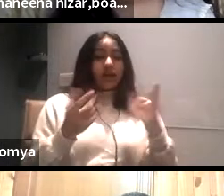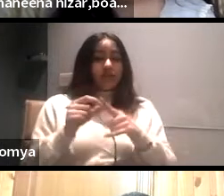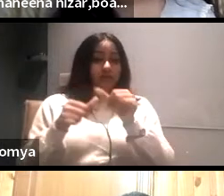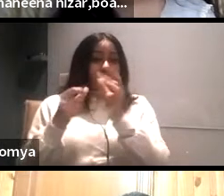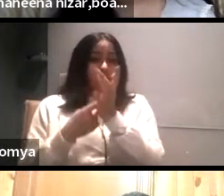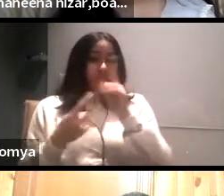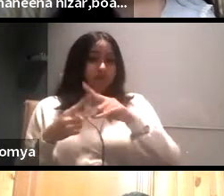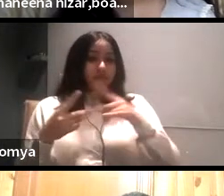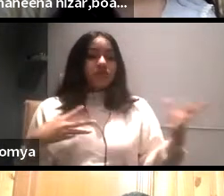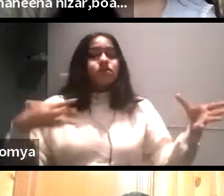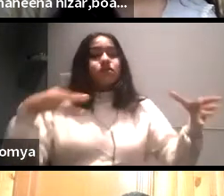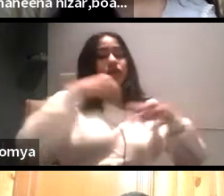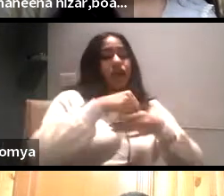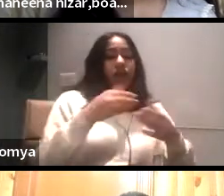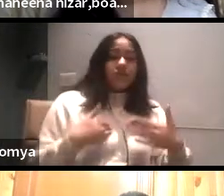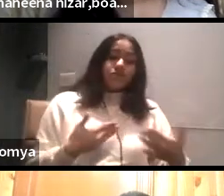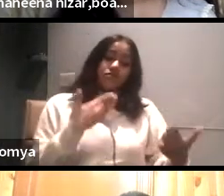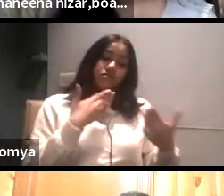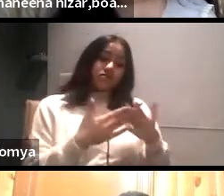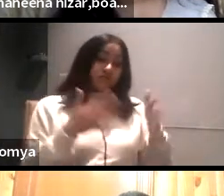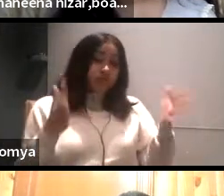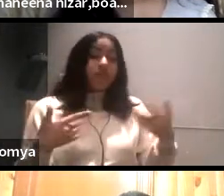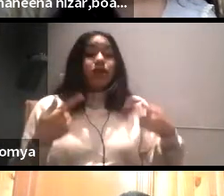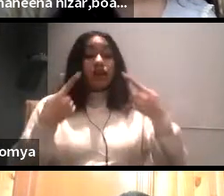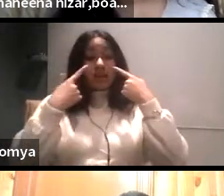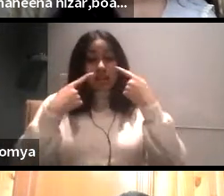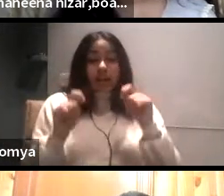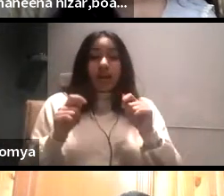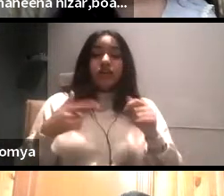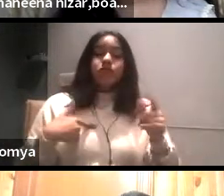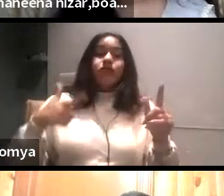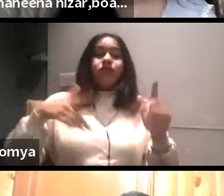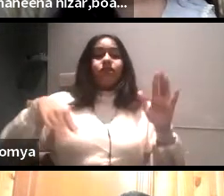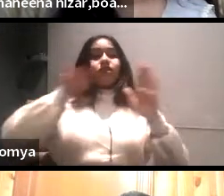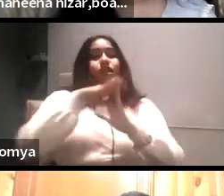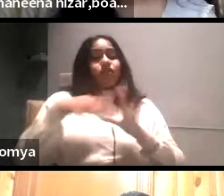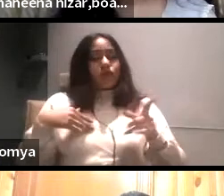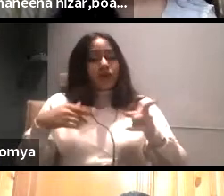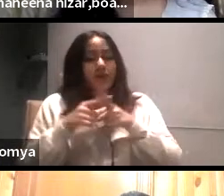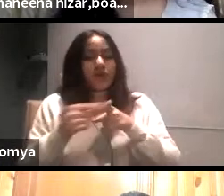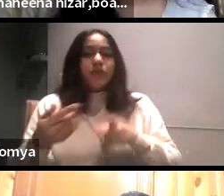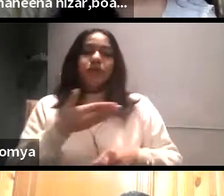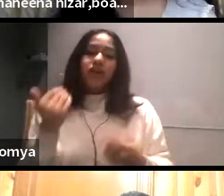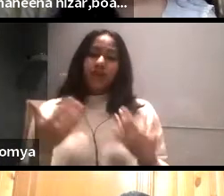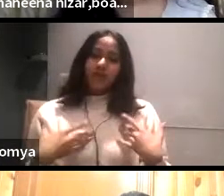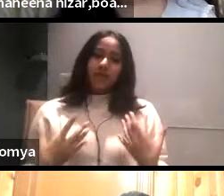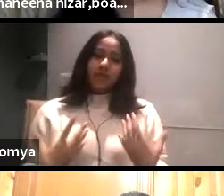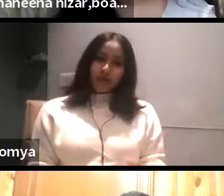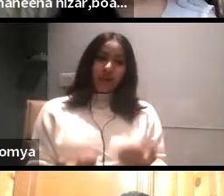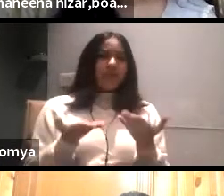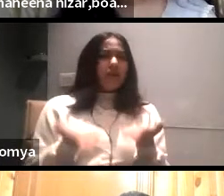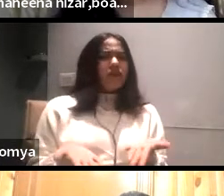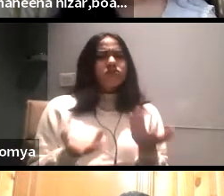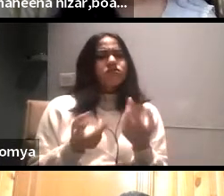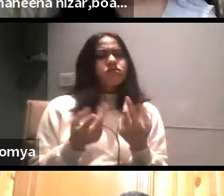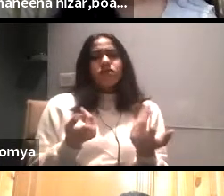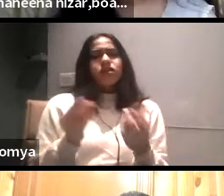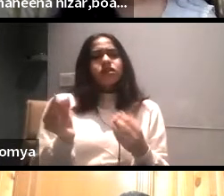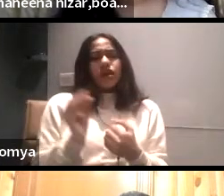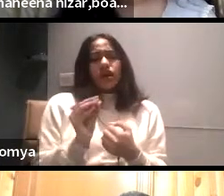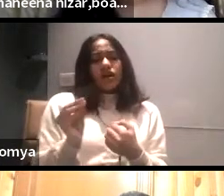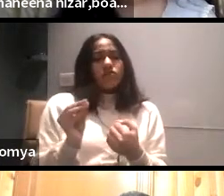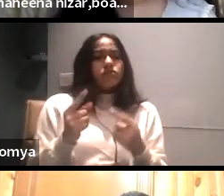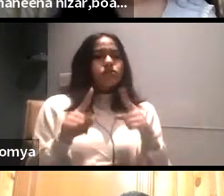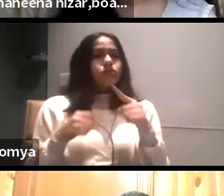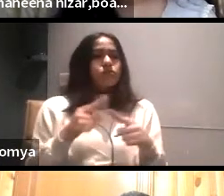I'm overwhelmed for that, and I'm trying my level best to do. So here, what sort of a thing, I'm going to a little bit